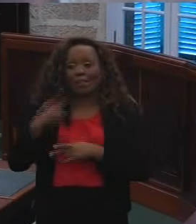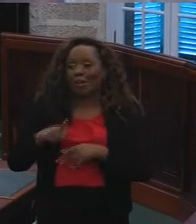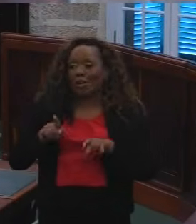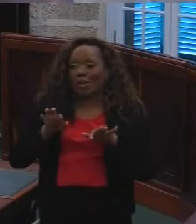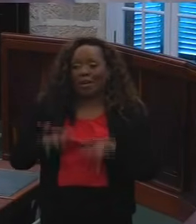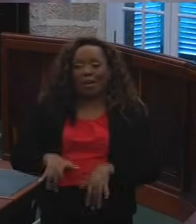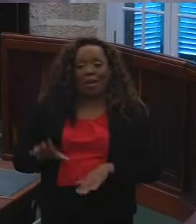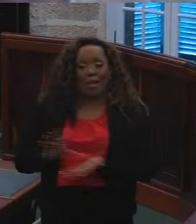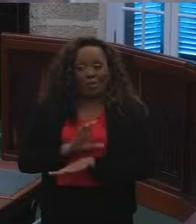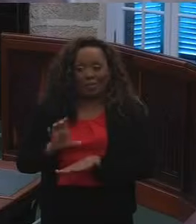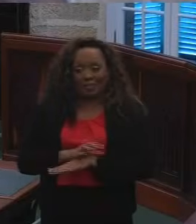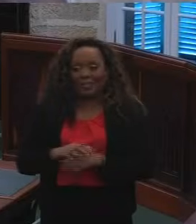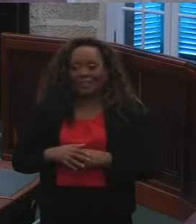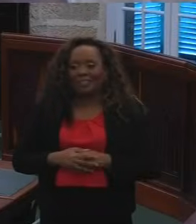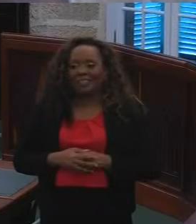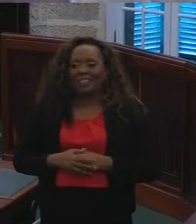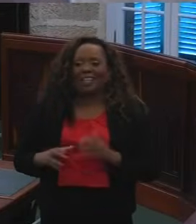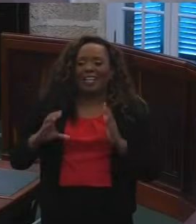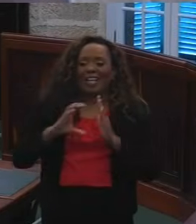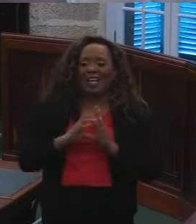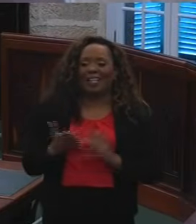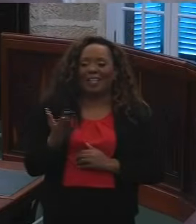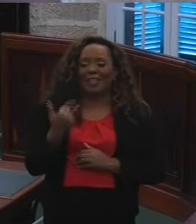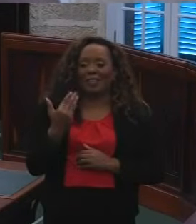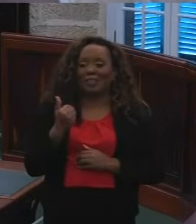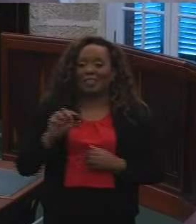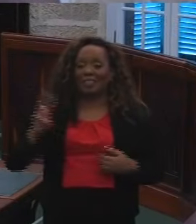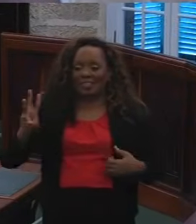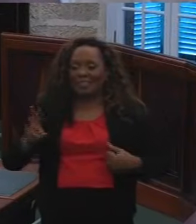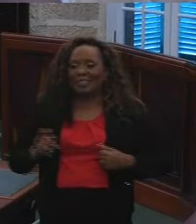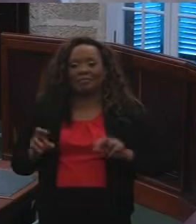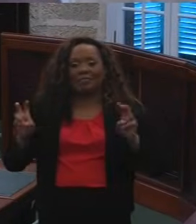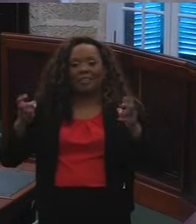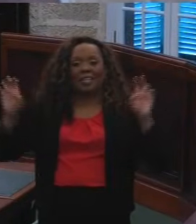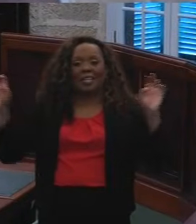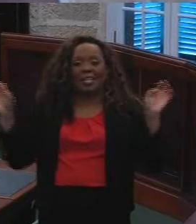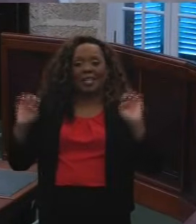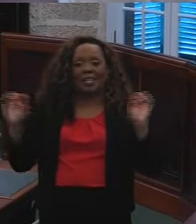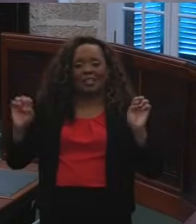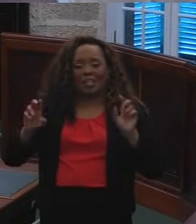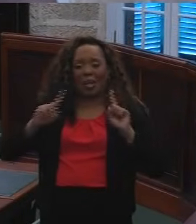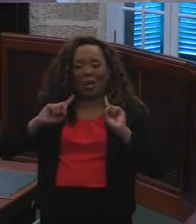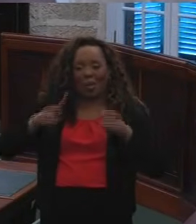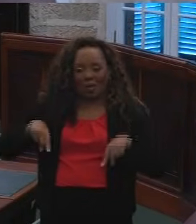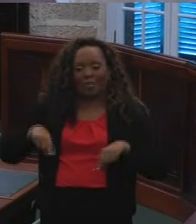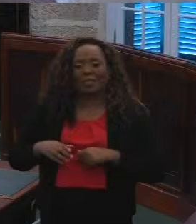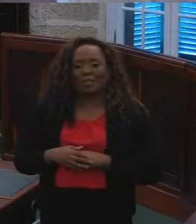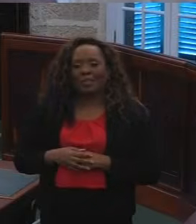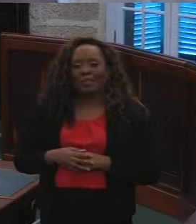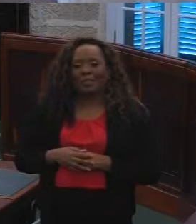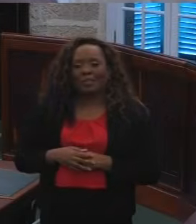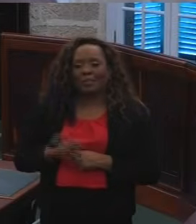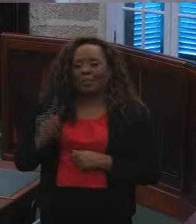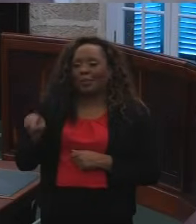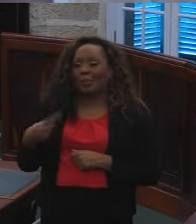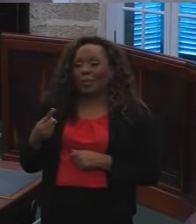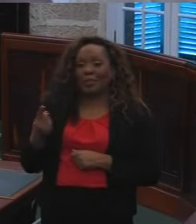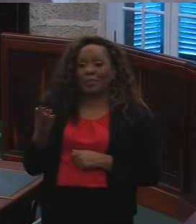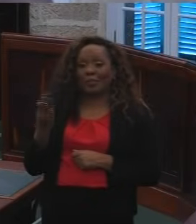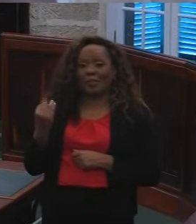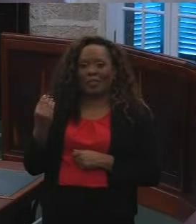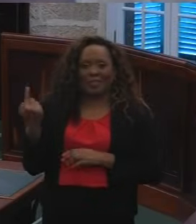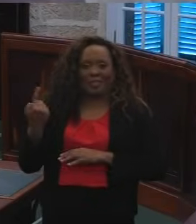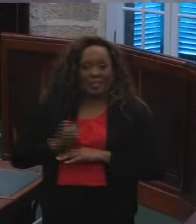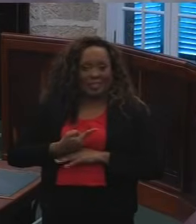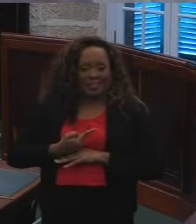noted that by Section 15.6, an emergency order so made shall have effect only for 14 days,